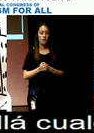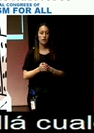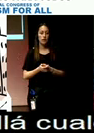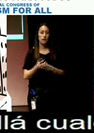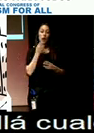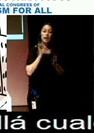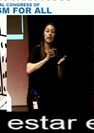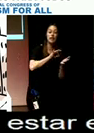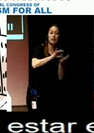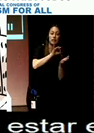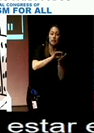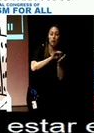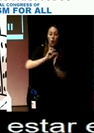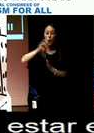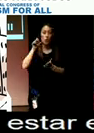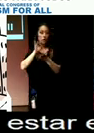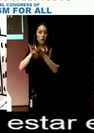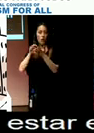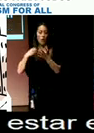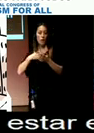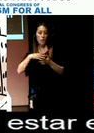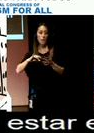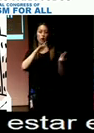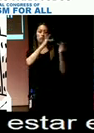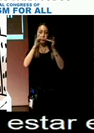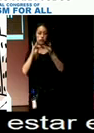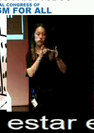product. And then you can use the platform to commercialize that product.